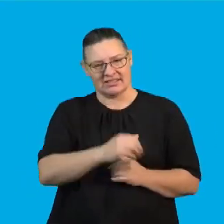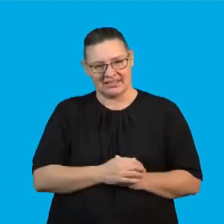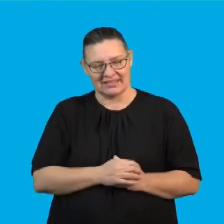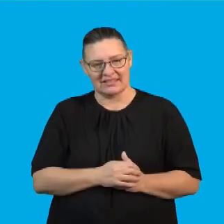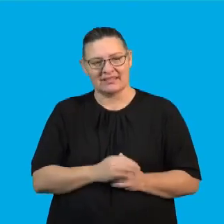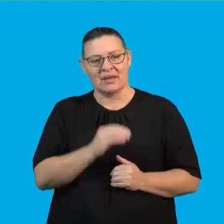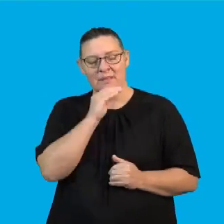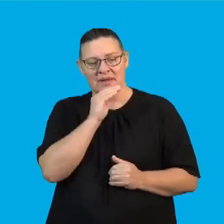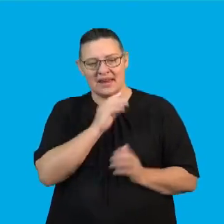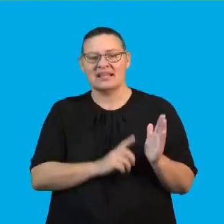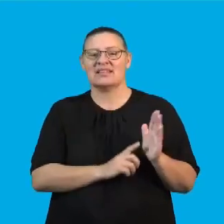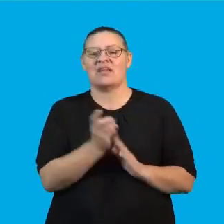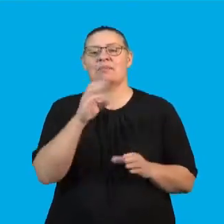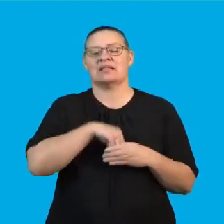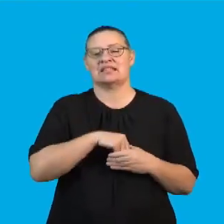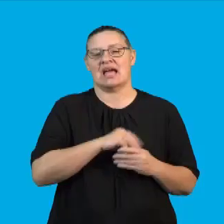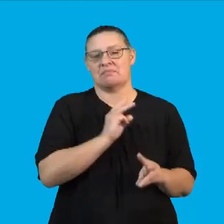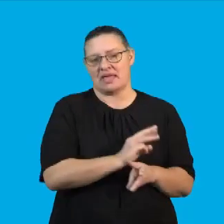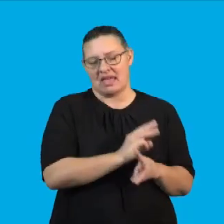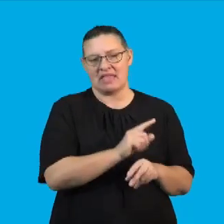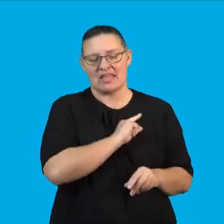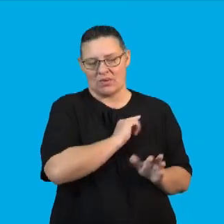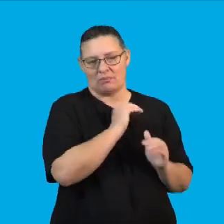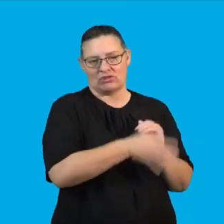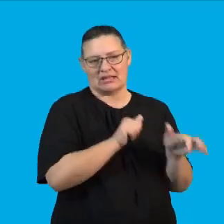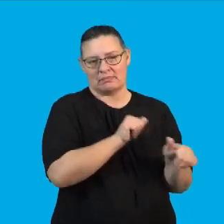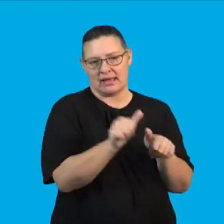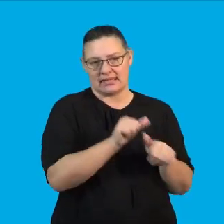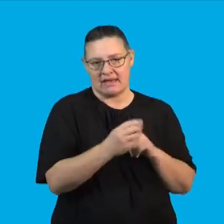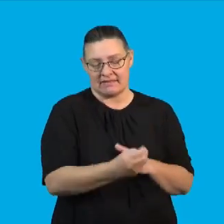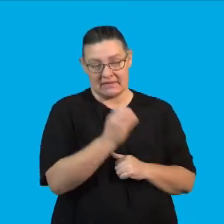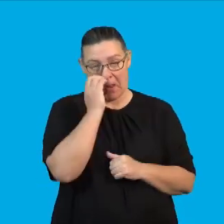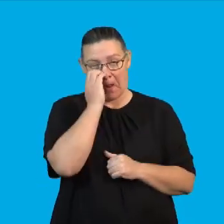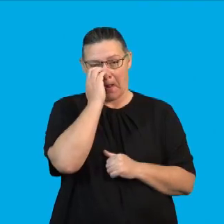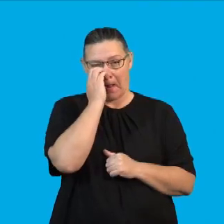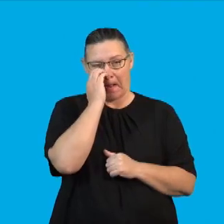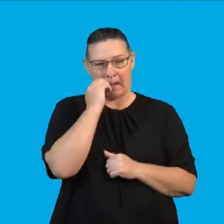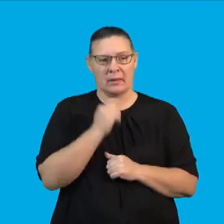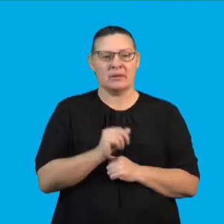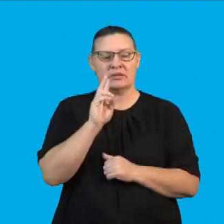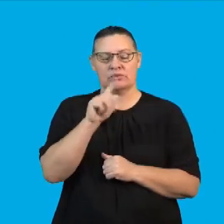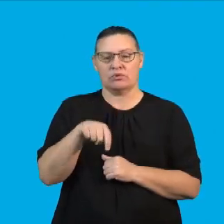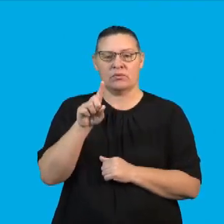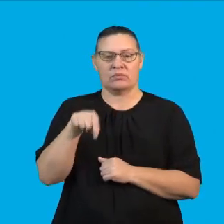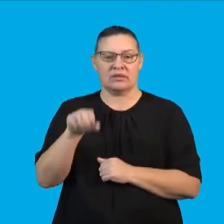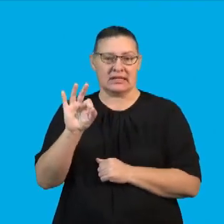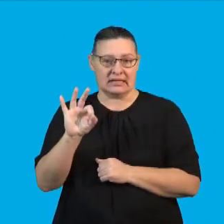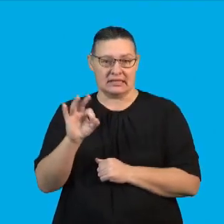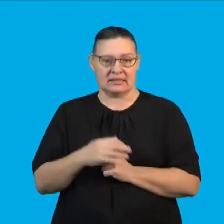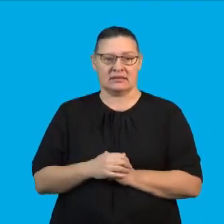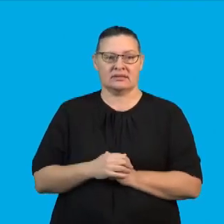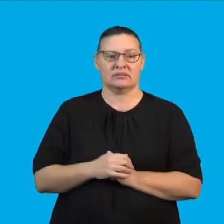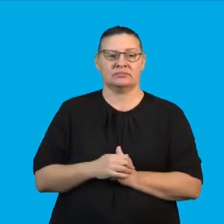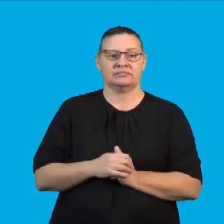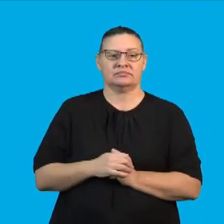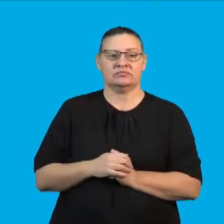giving us the definition that the embryo develops inside the mother and therefore it is protected. Question